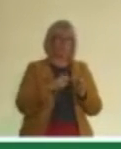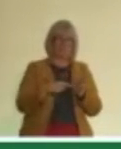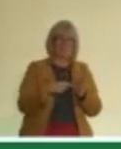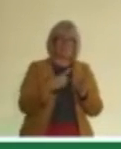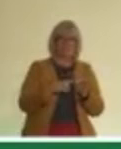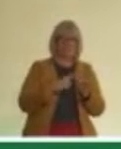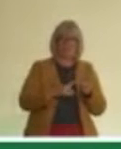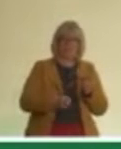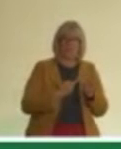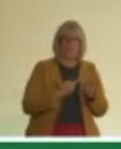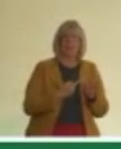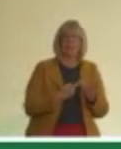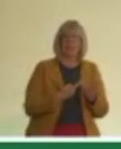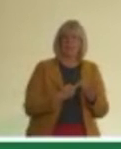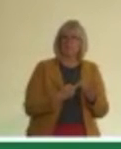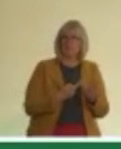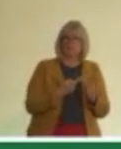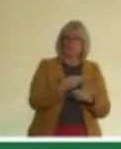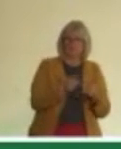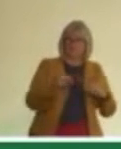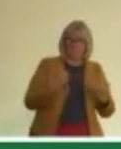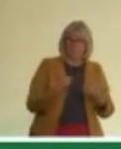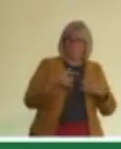we're celebrated.